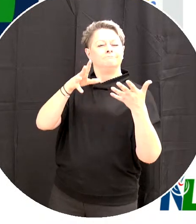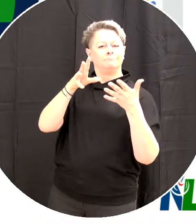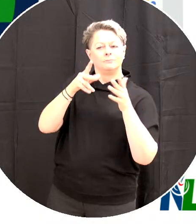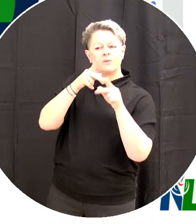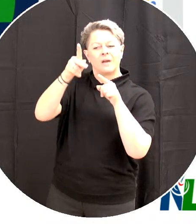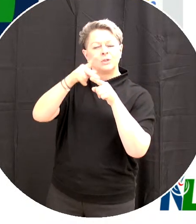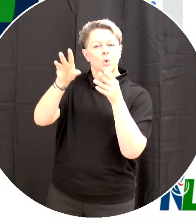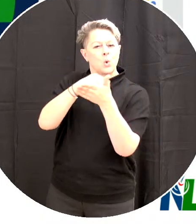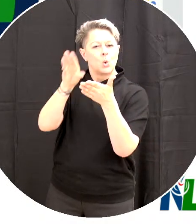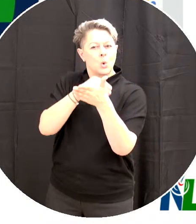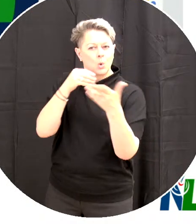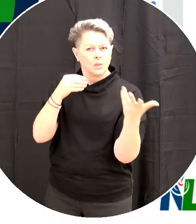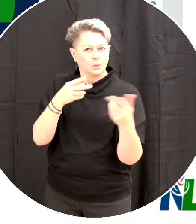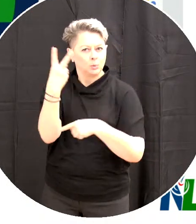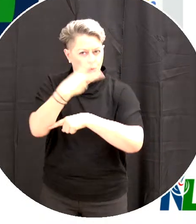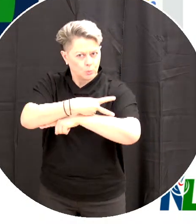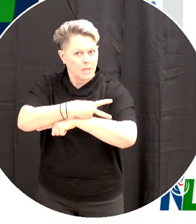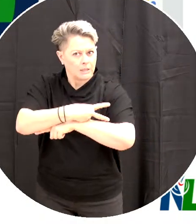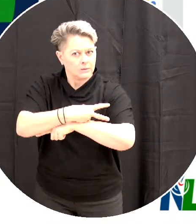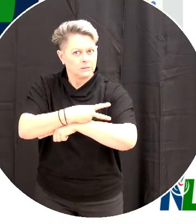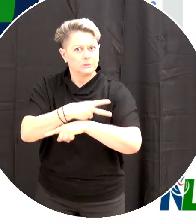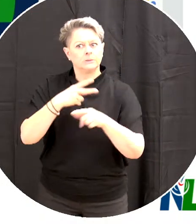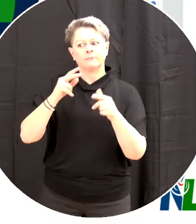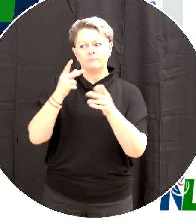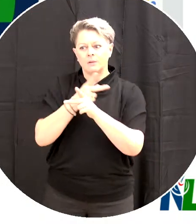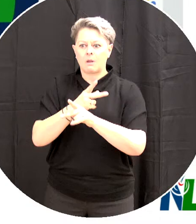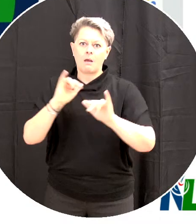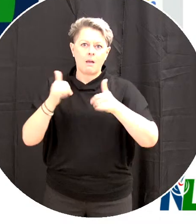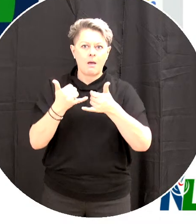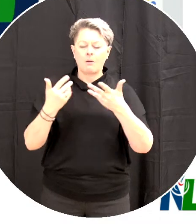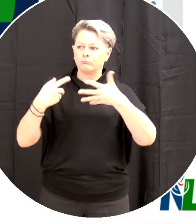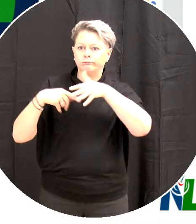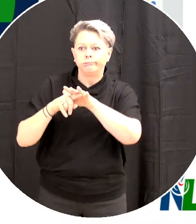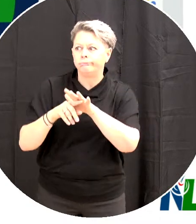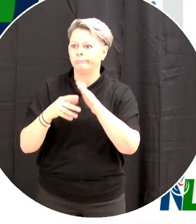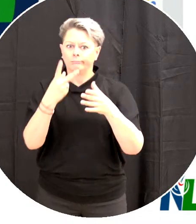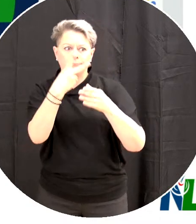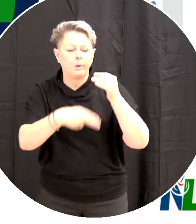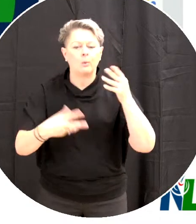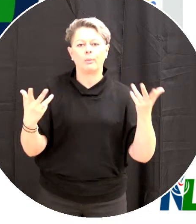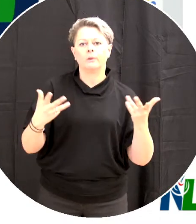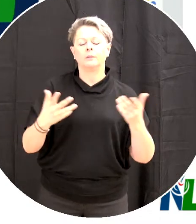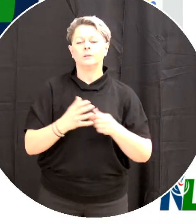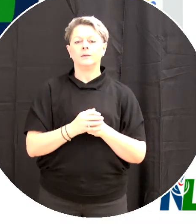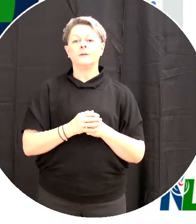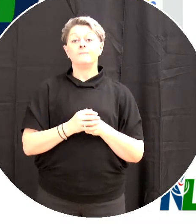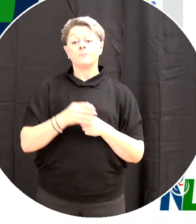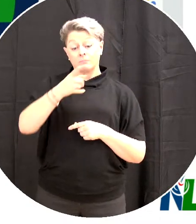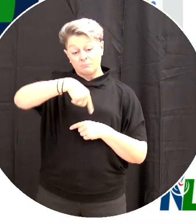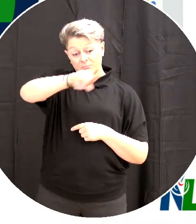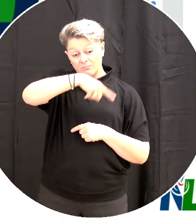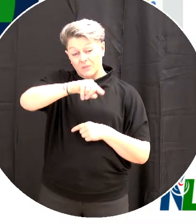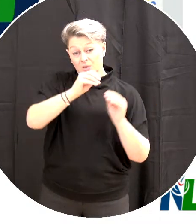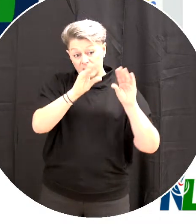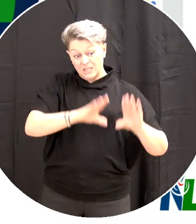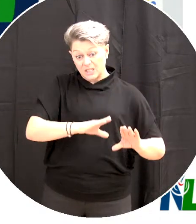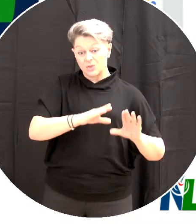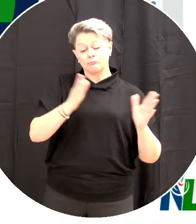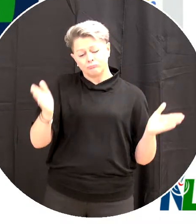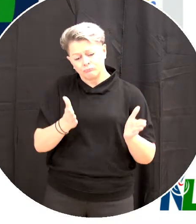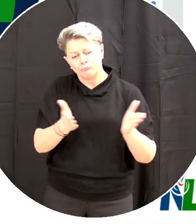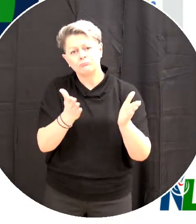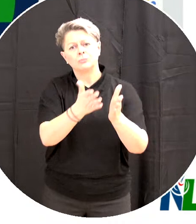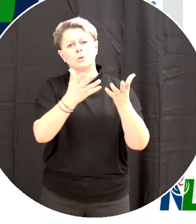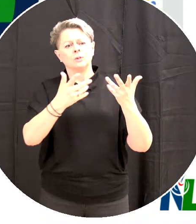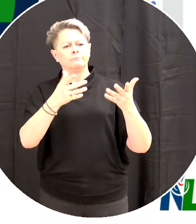schools moving into Scenario 2 blended learning. Teachers were directed to our district professional learning site, and they were encouraged